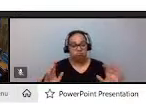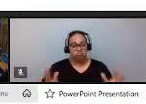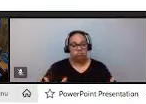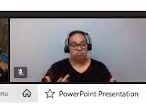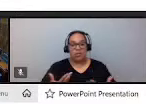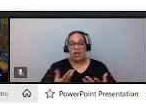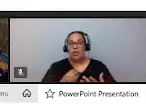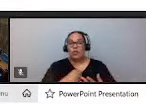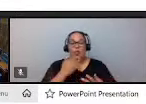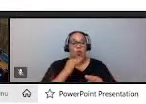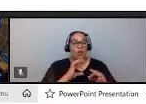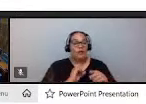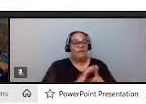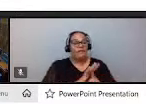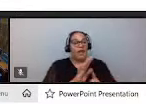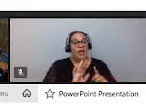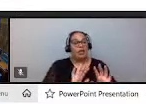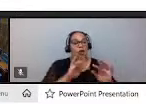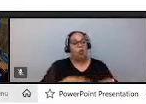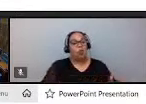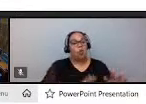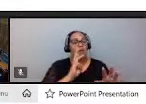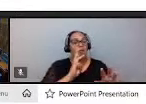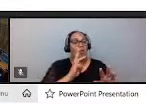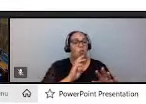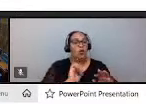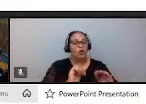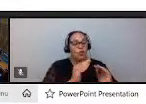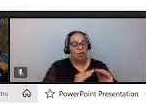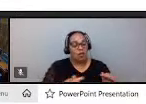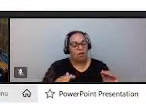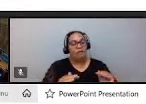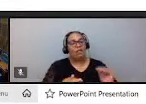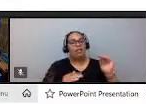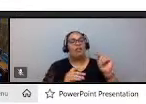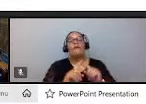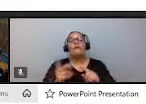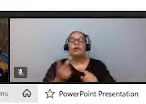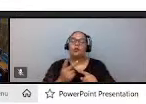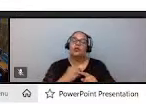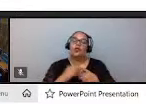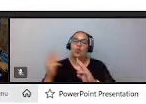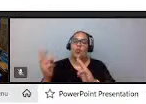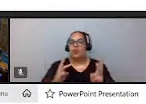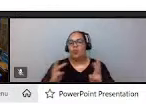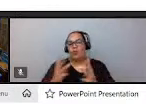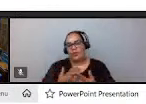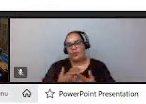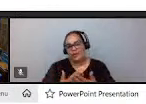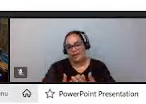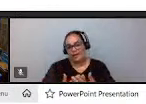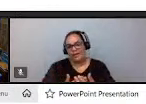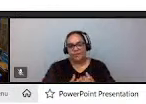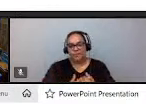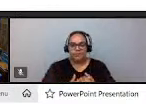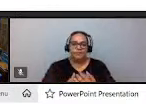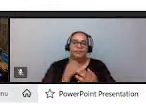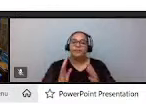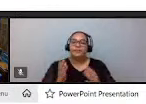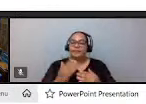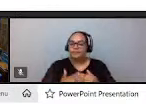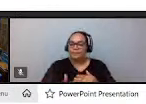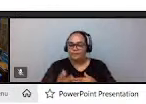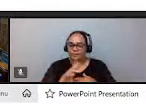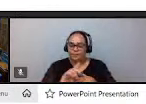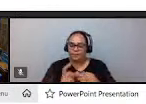to the effect of wave condition or water condition but more so over then to the wind um just going forward in terms